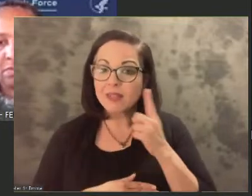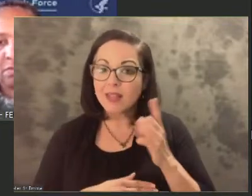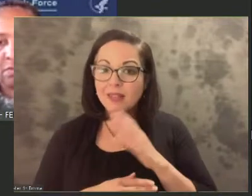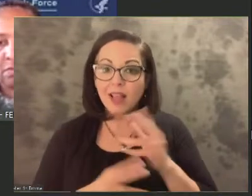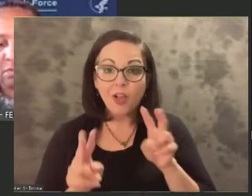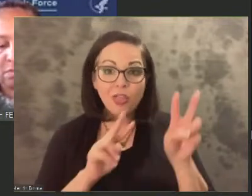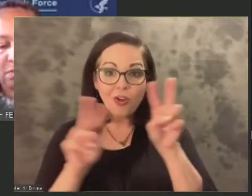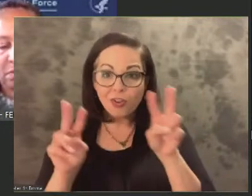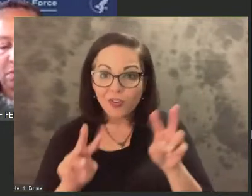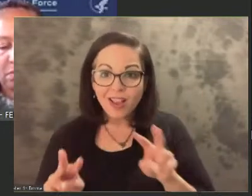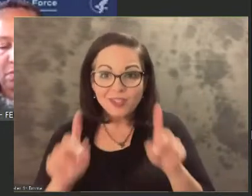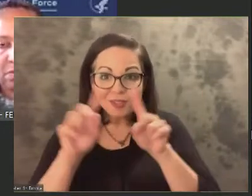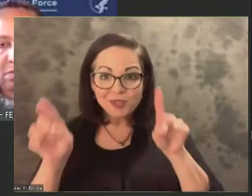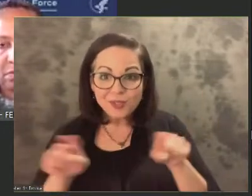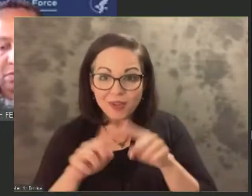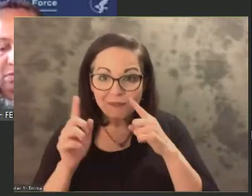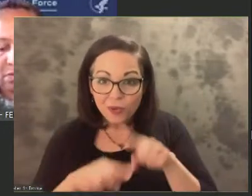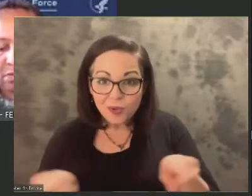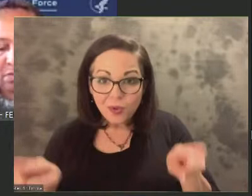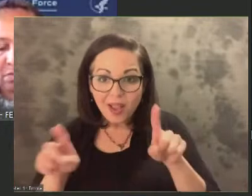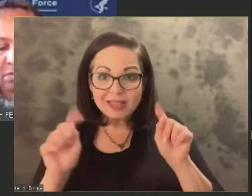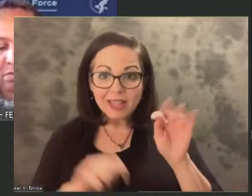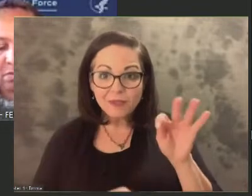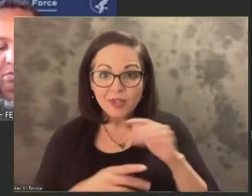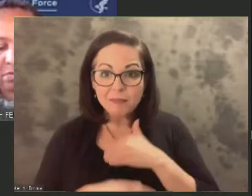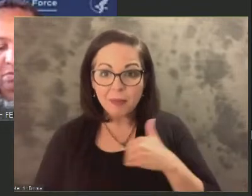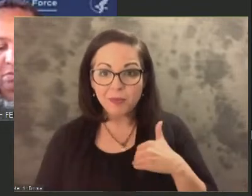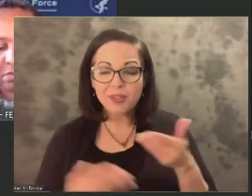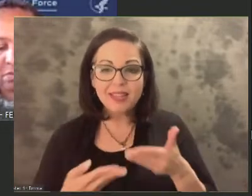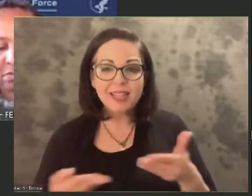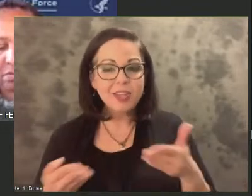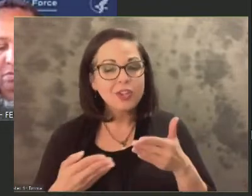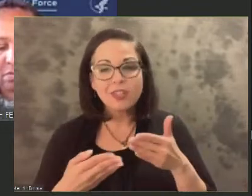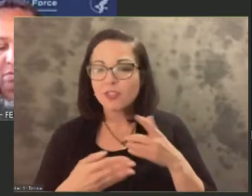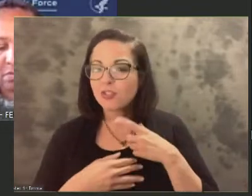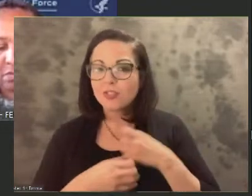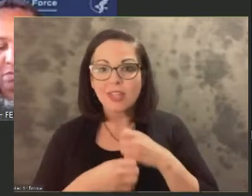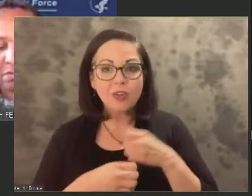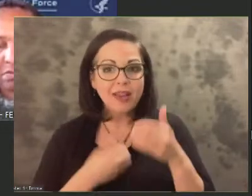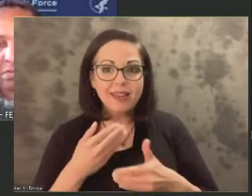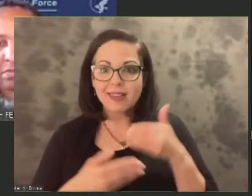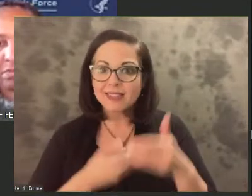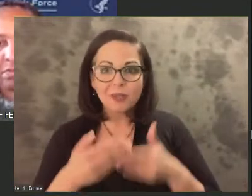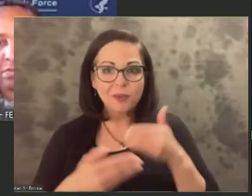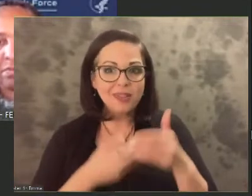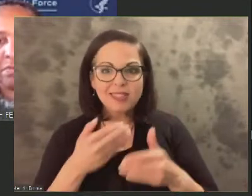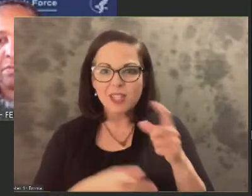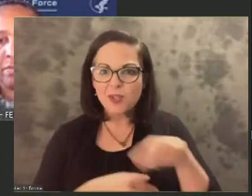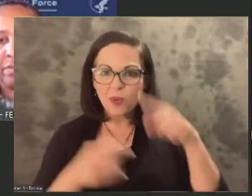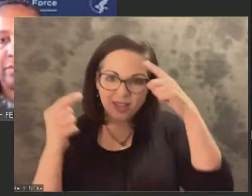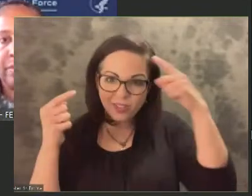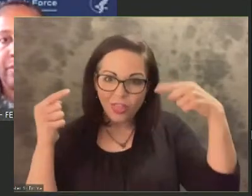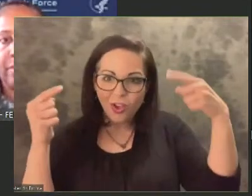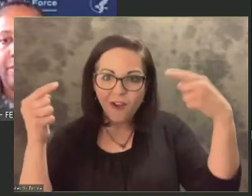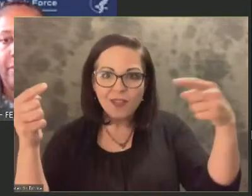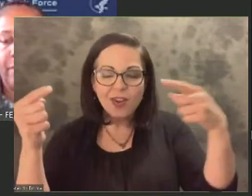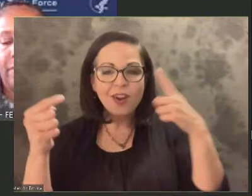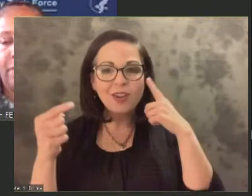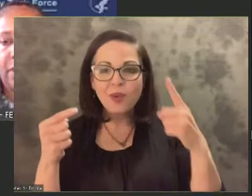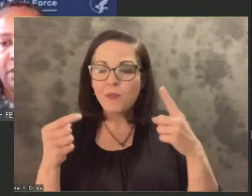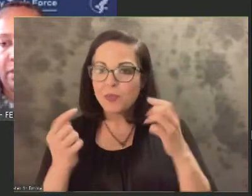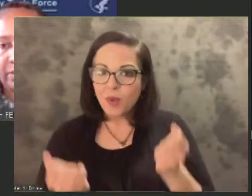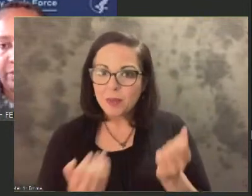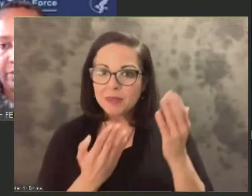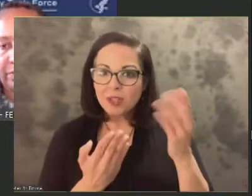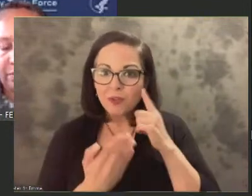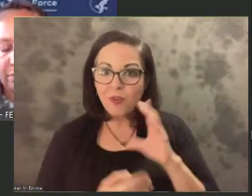around the screen, to each one of you, each task force member, generating continuously those thoughtful recommendations for